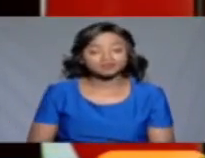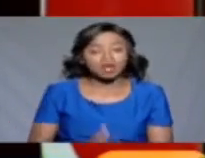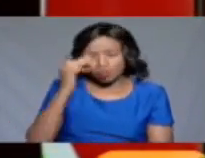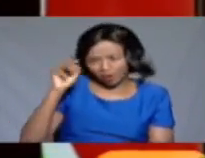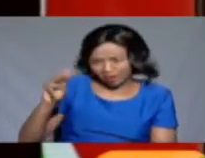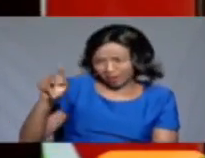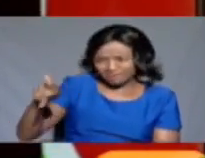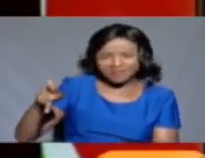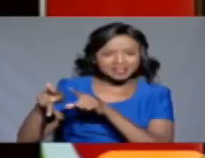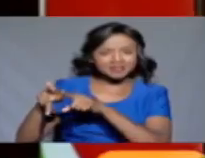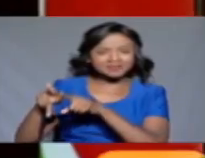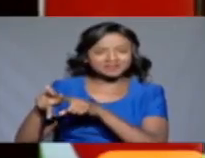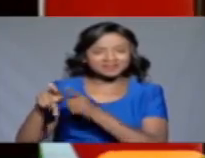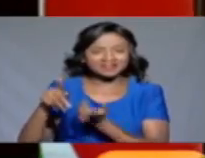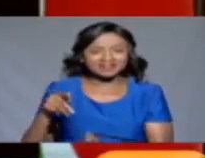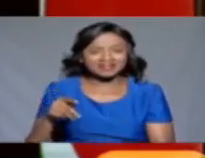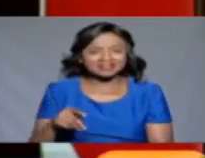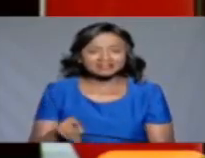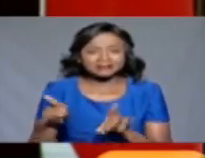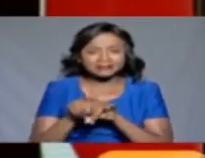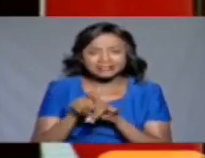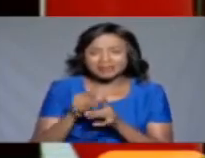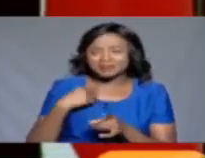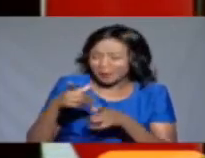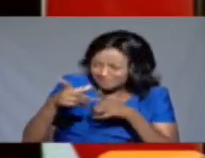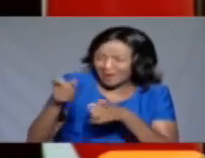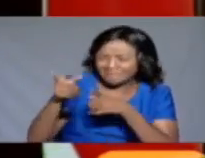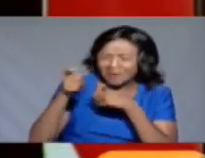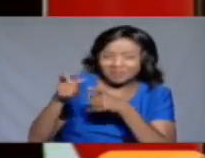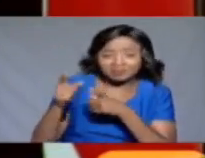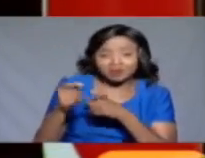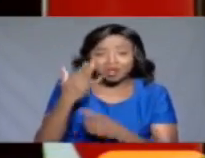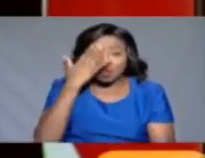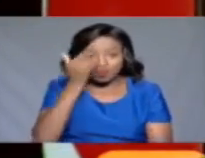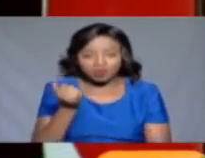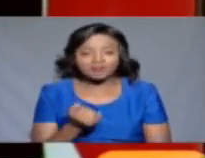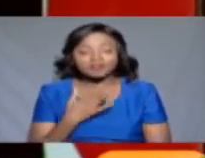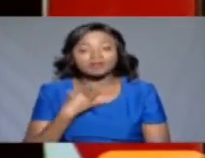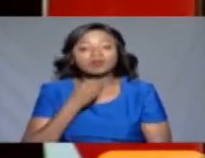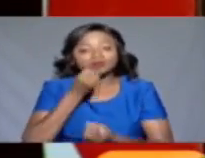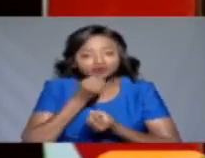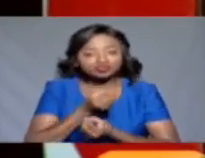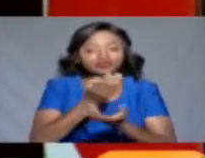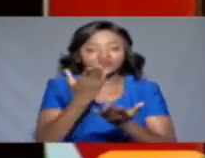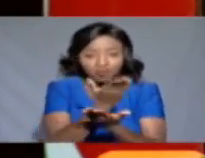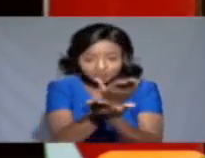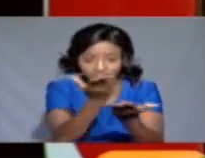have become an easy punching bag, because like I would want to tell you and tell Kenyans,